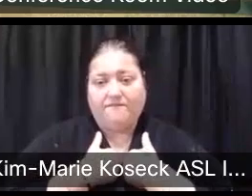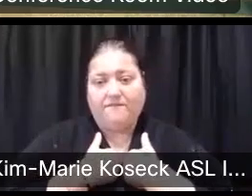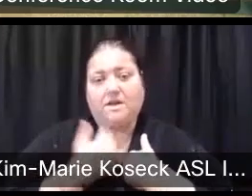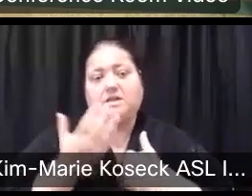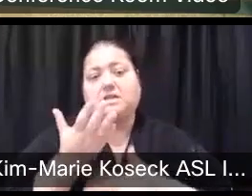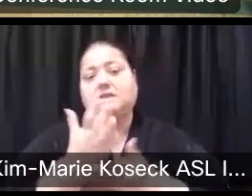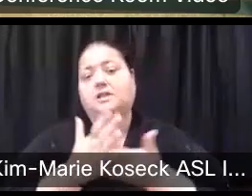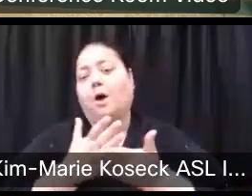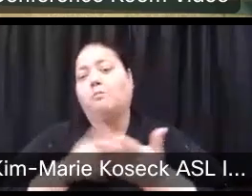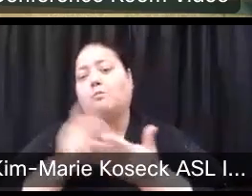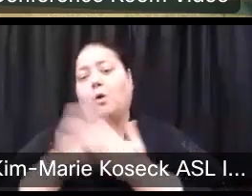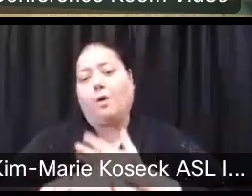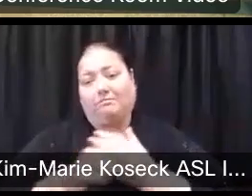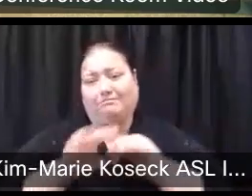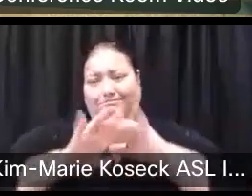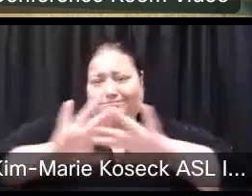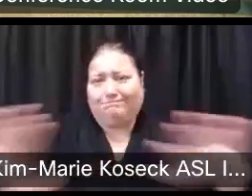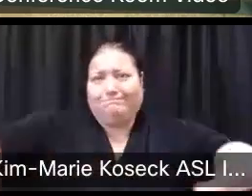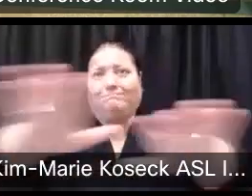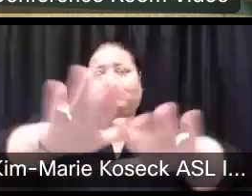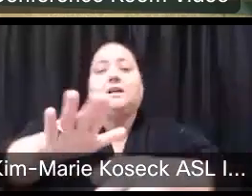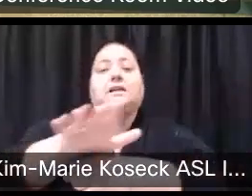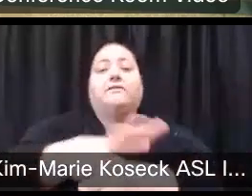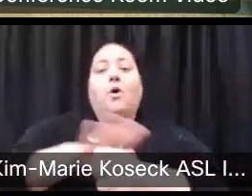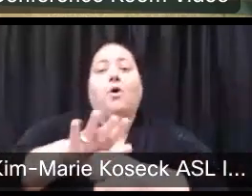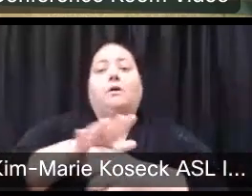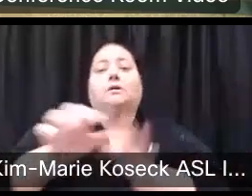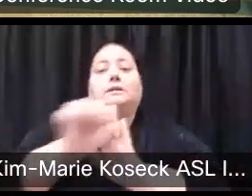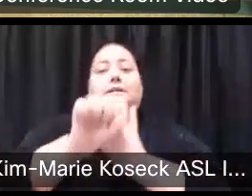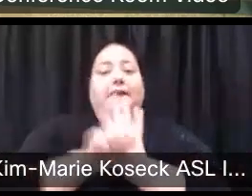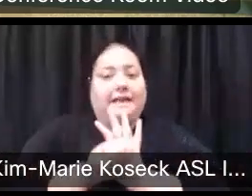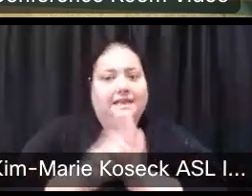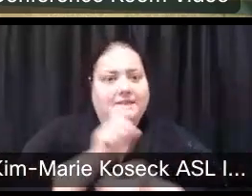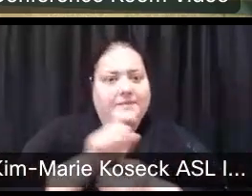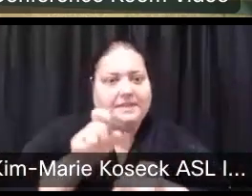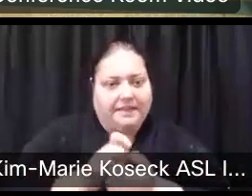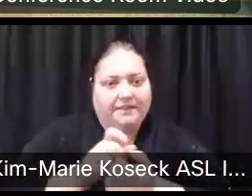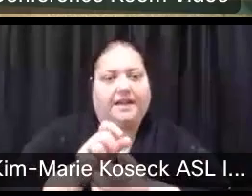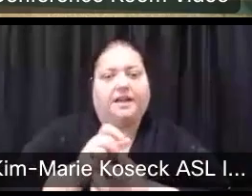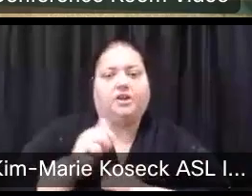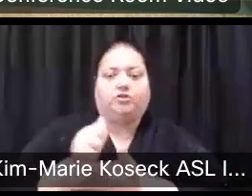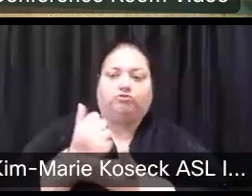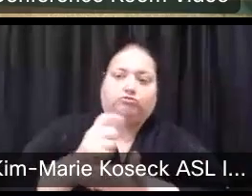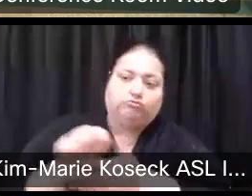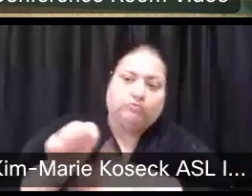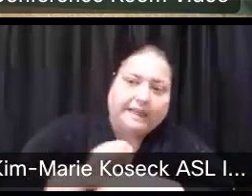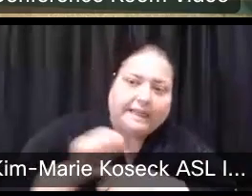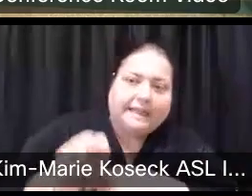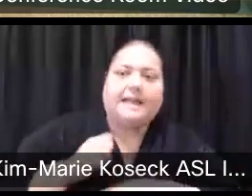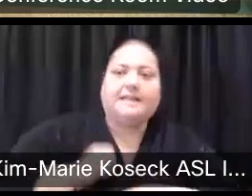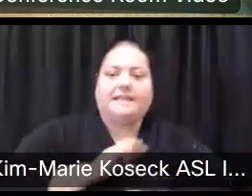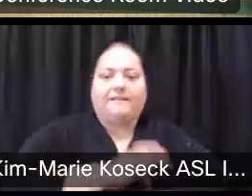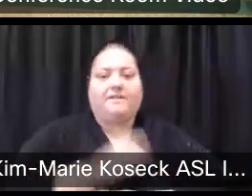some programs across the state that have specific training and staffing to serve people with